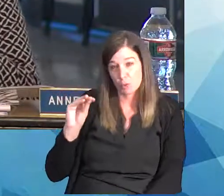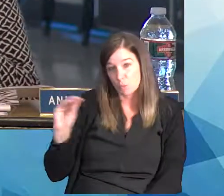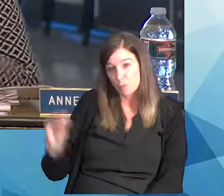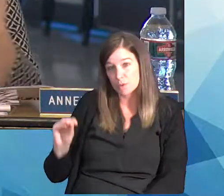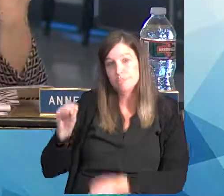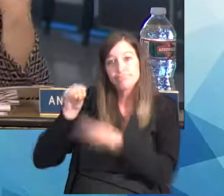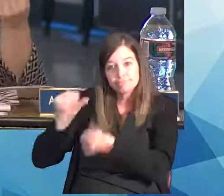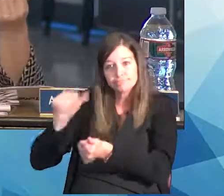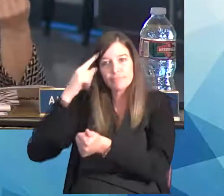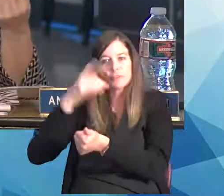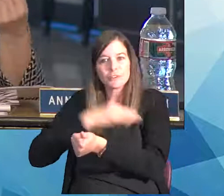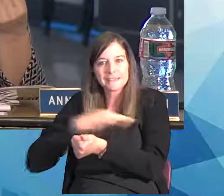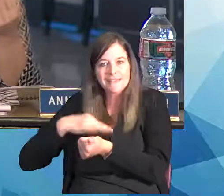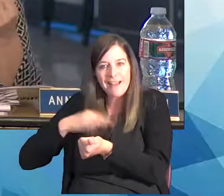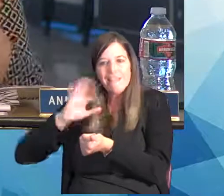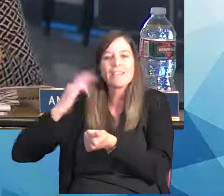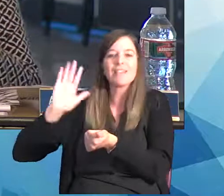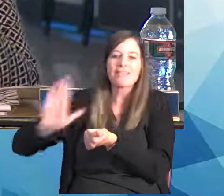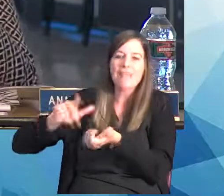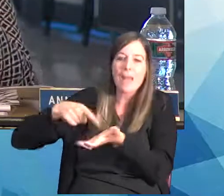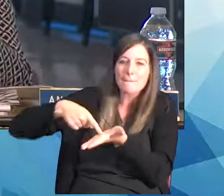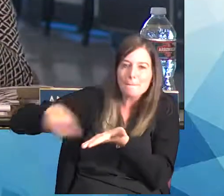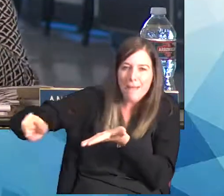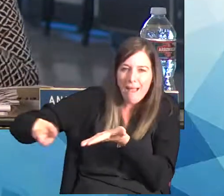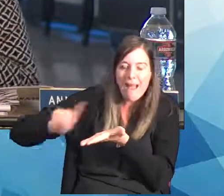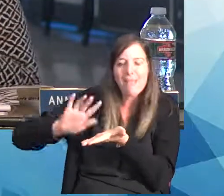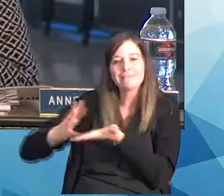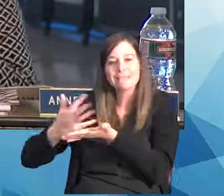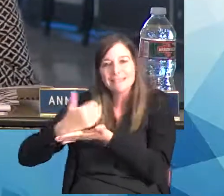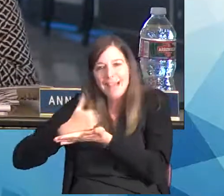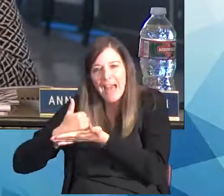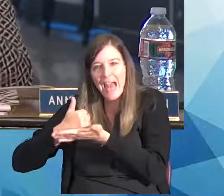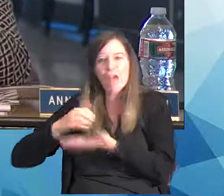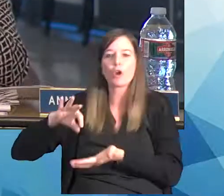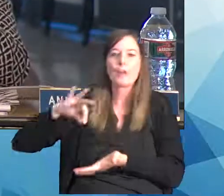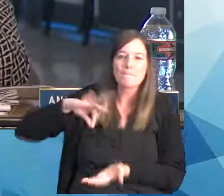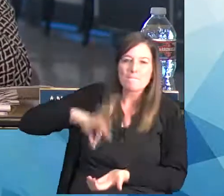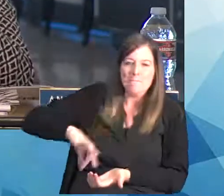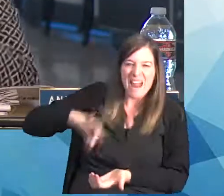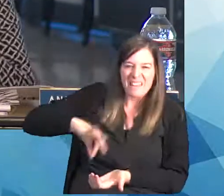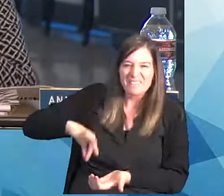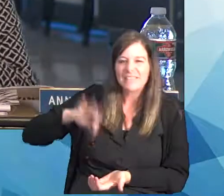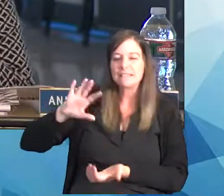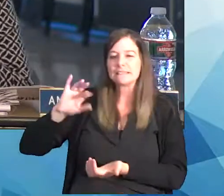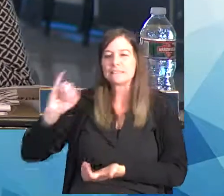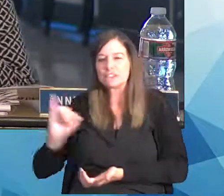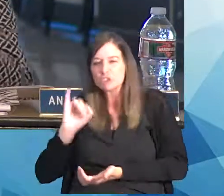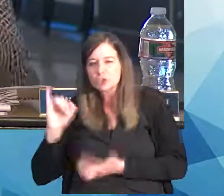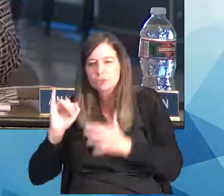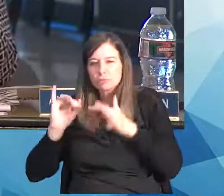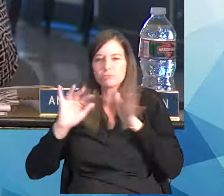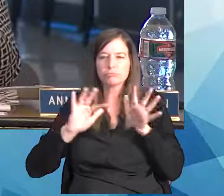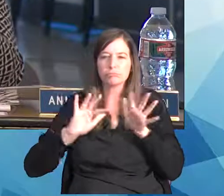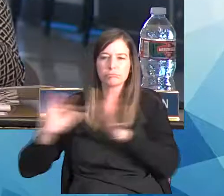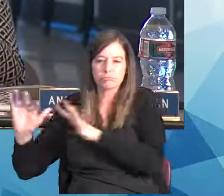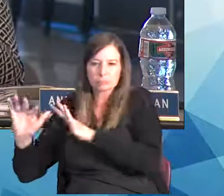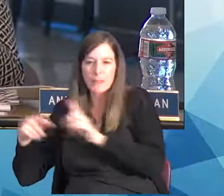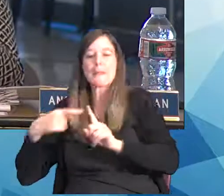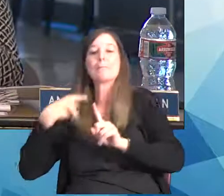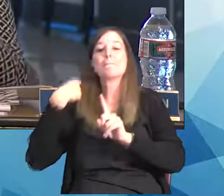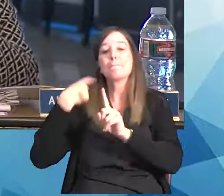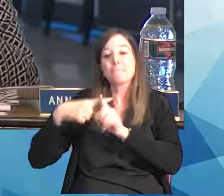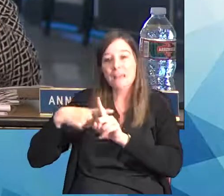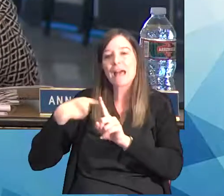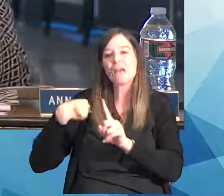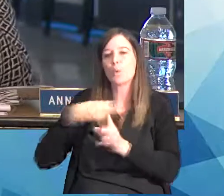ERE, the health benefits that we provide, and other professional staff that we